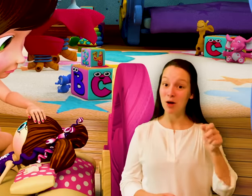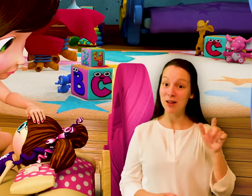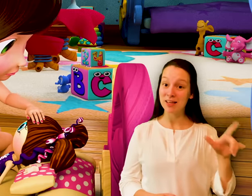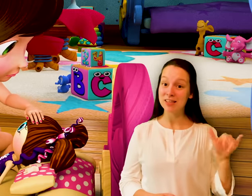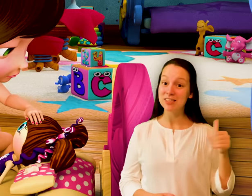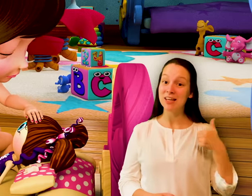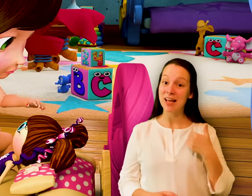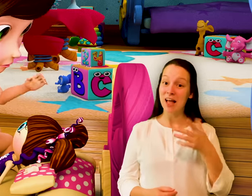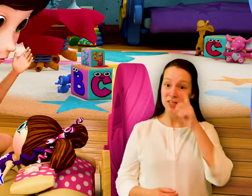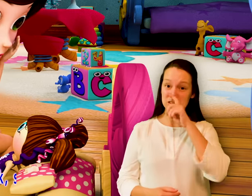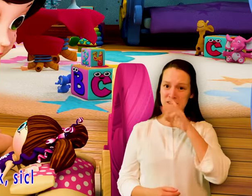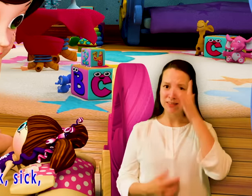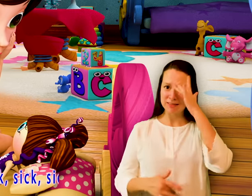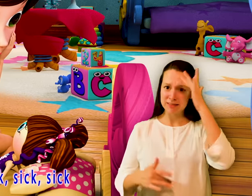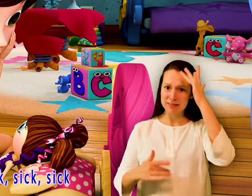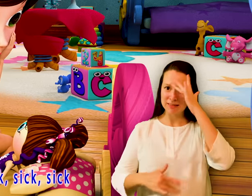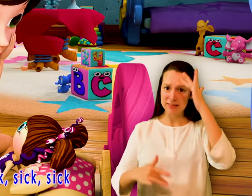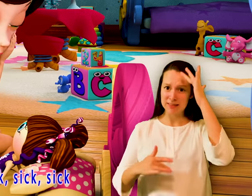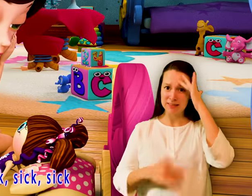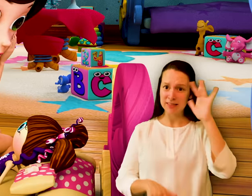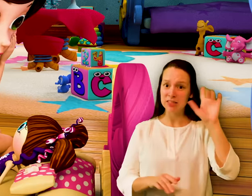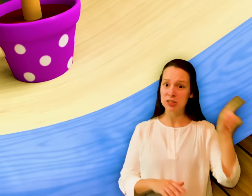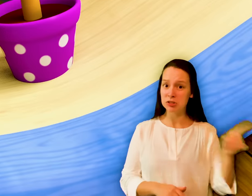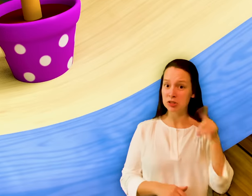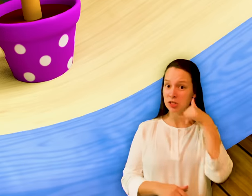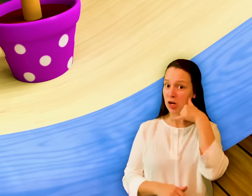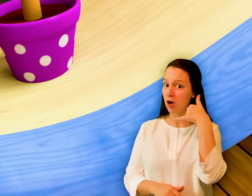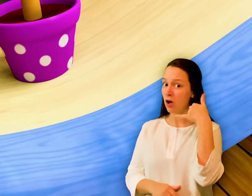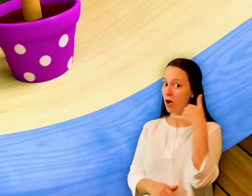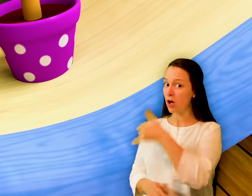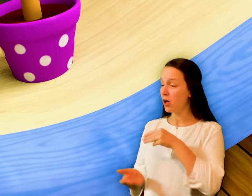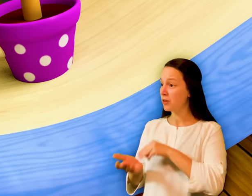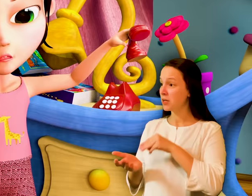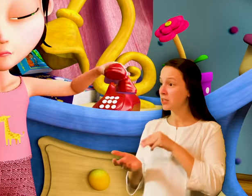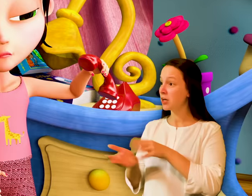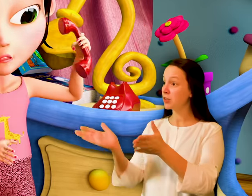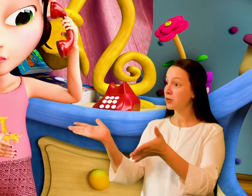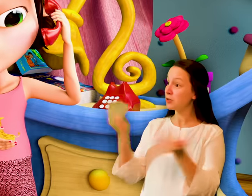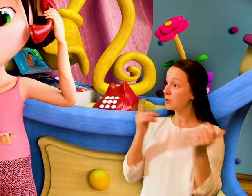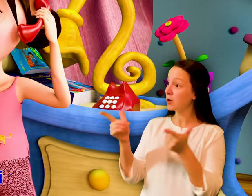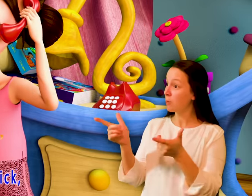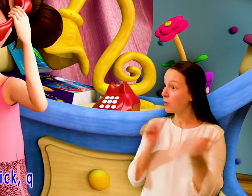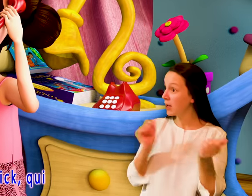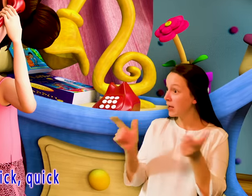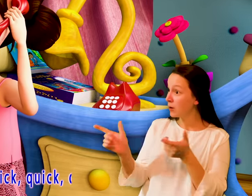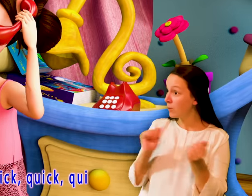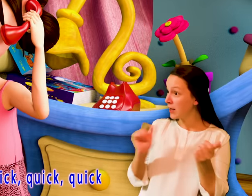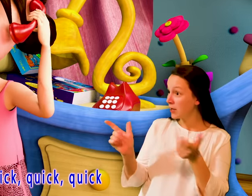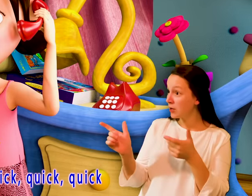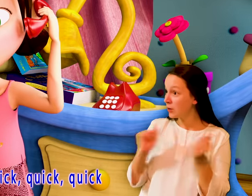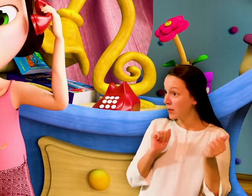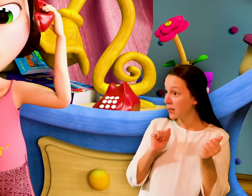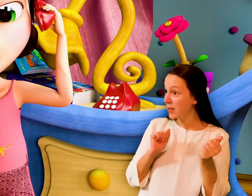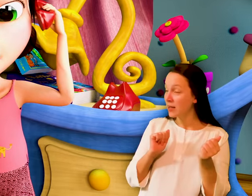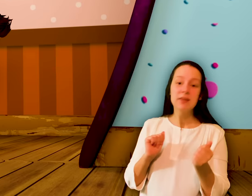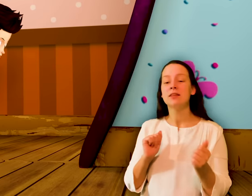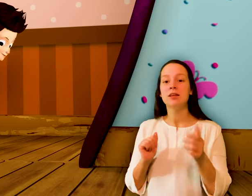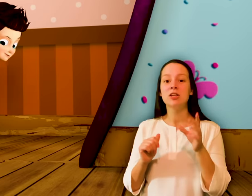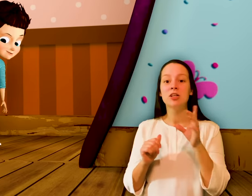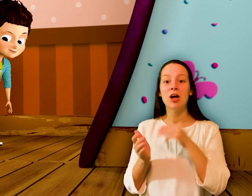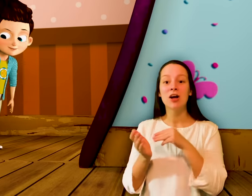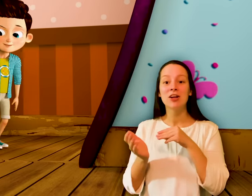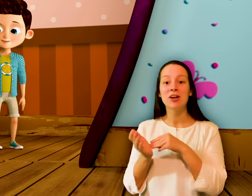Miss Polly had a dolly who was sick, sick, sick. So she called for the doctor to come quick, quick,